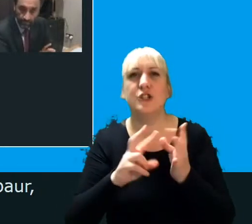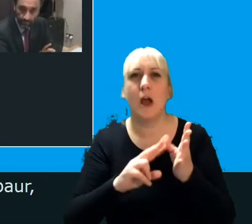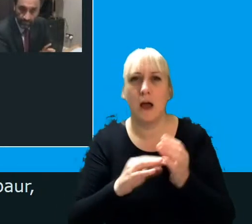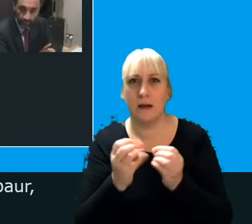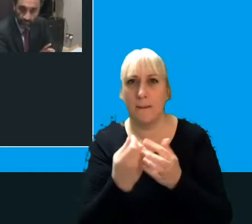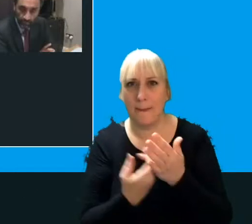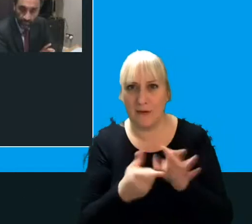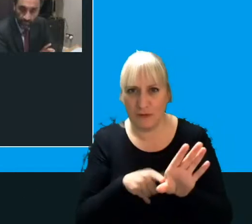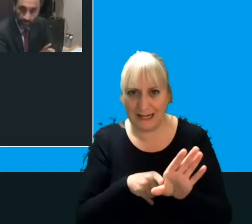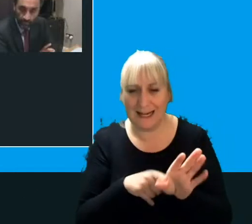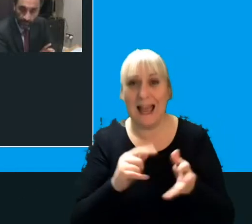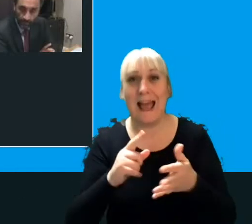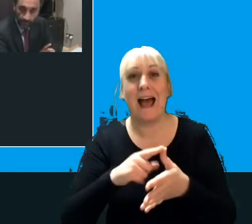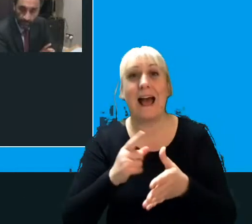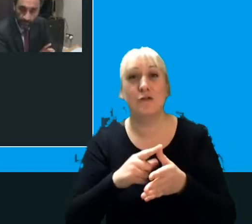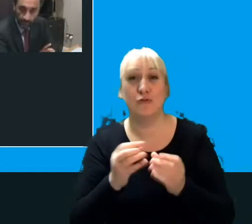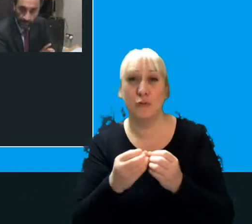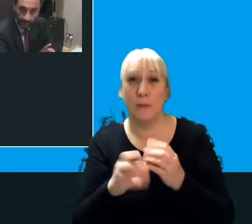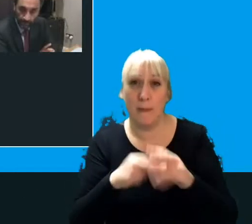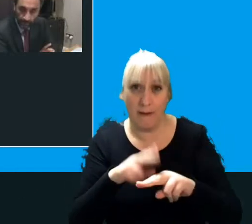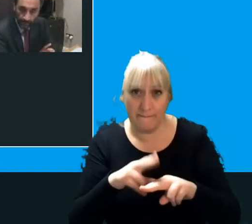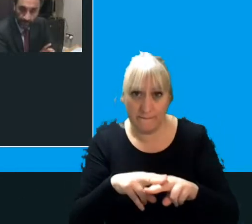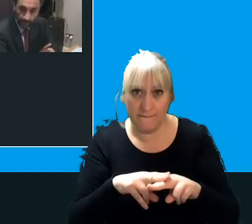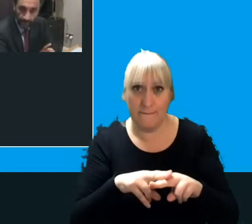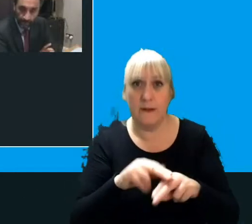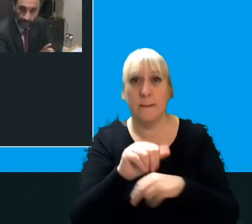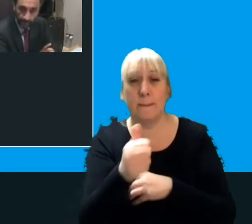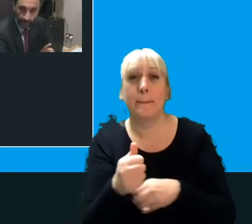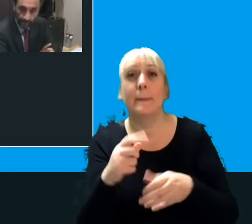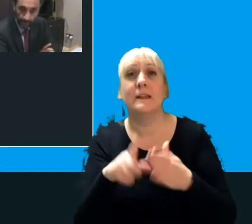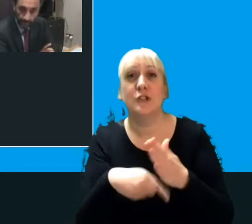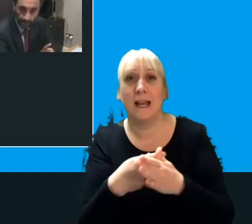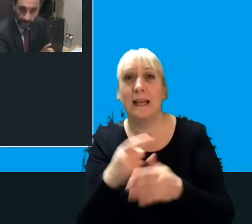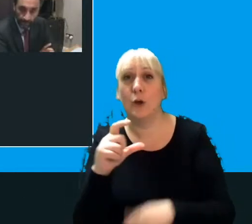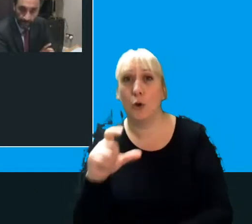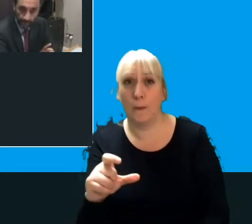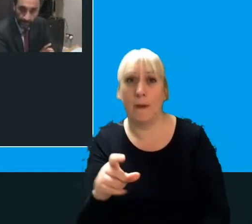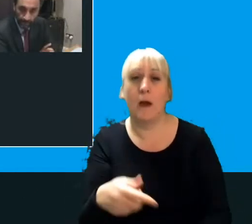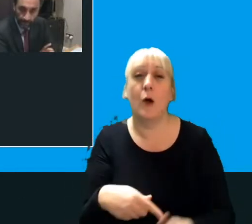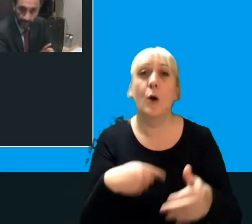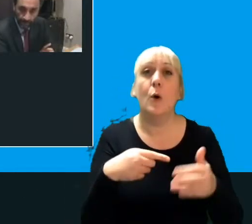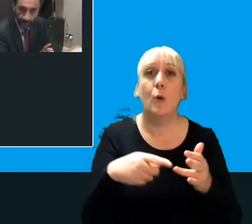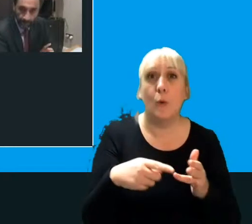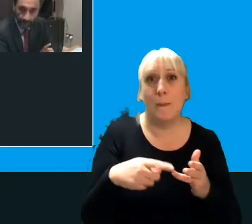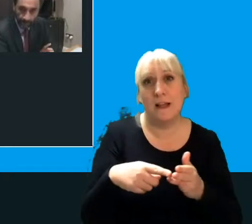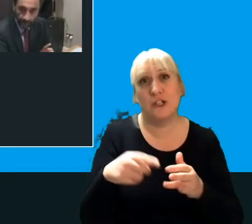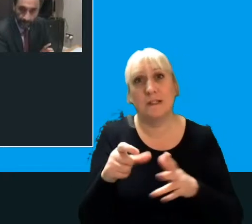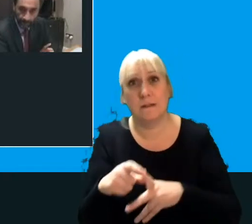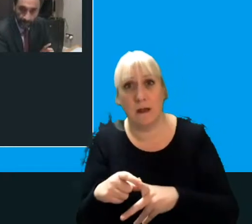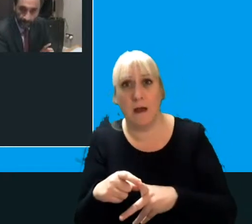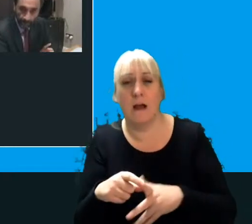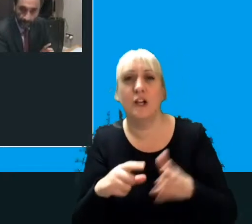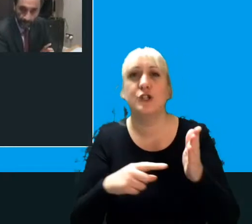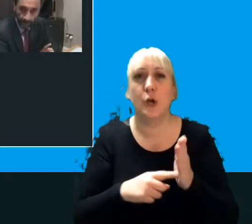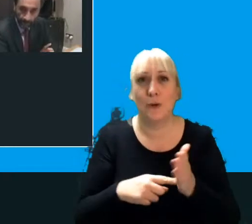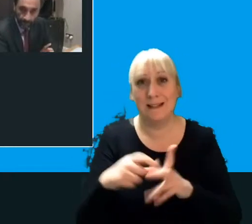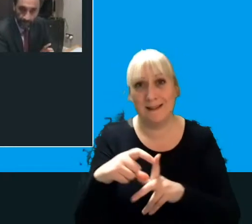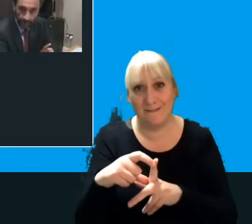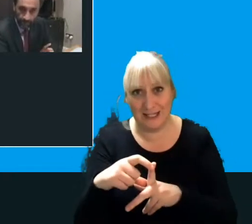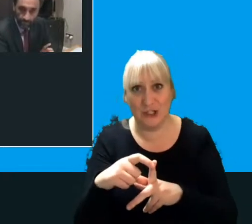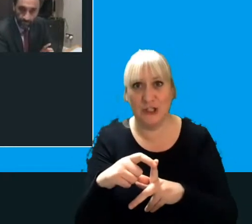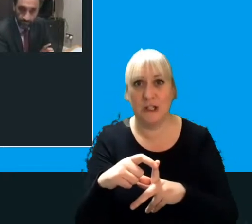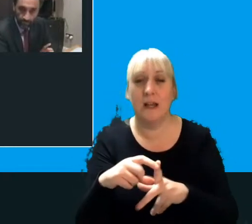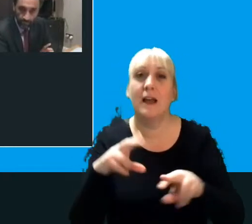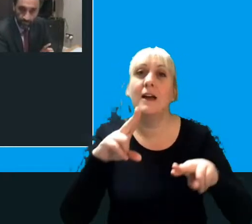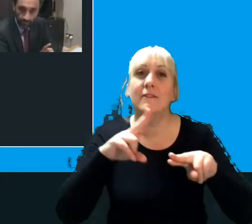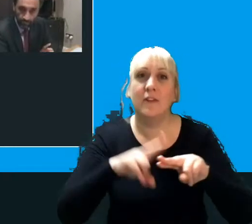Buff, Leonie Cooper, Unmesh Desai, Tony Devnish, Florence